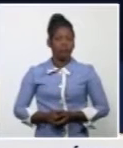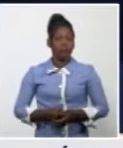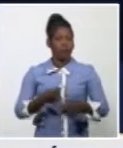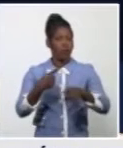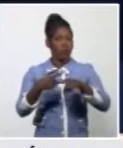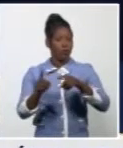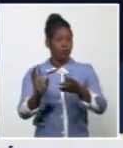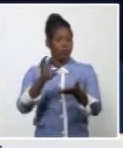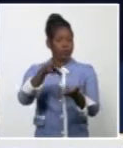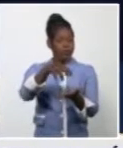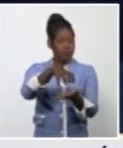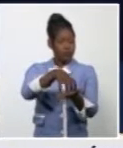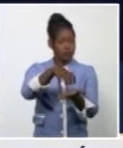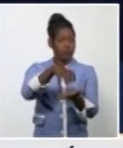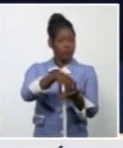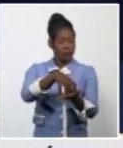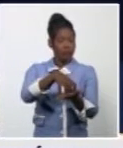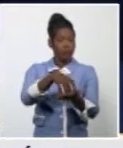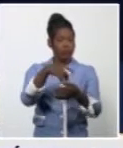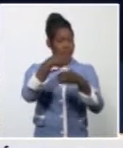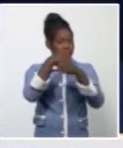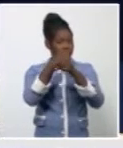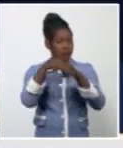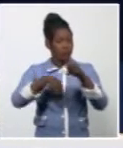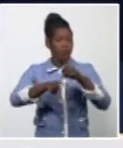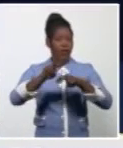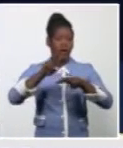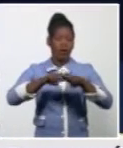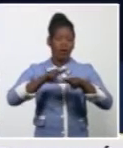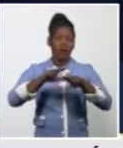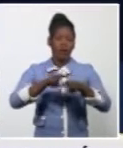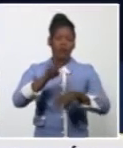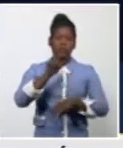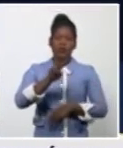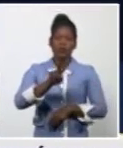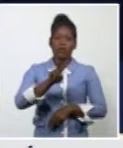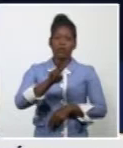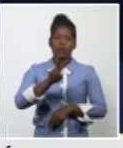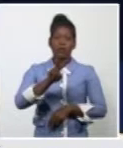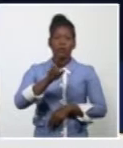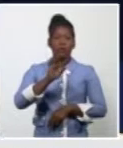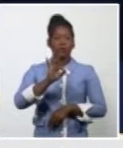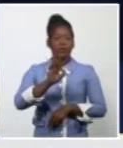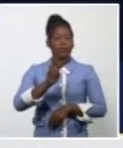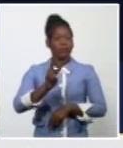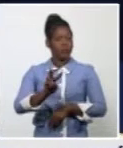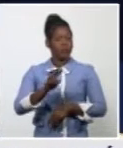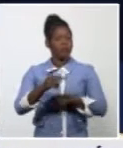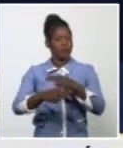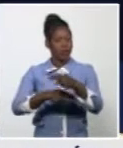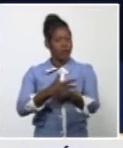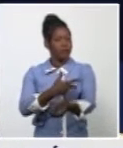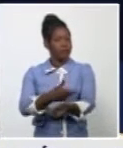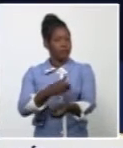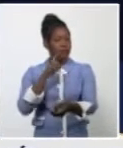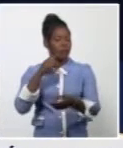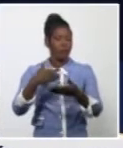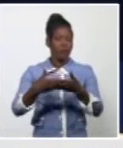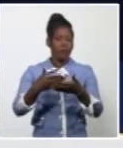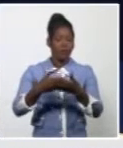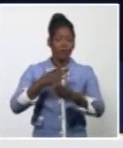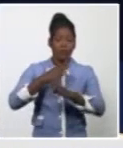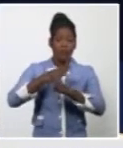of Tropical Medicine Laboratory, 421 samples were processed. In the Epidemiology and